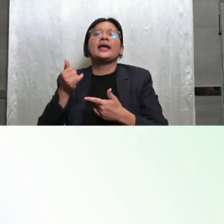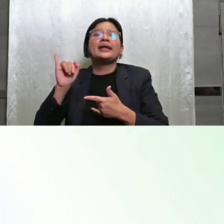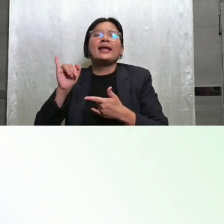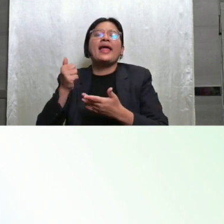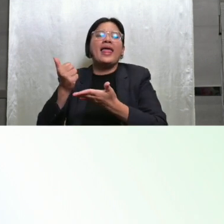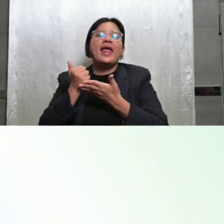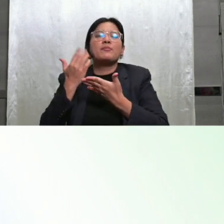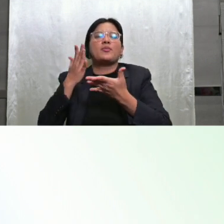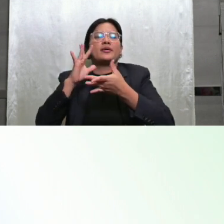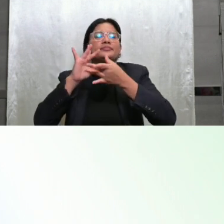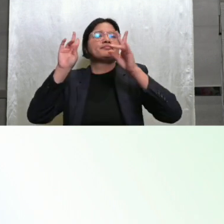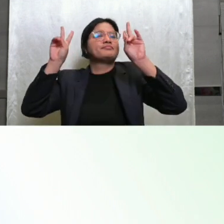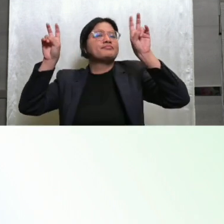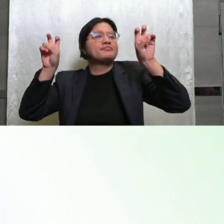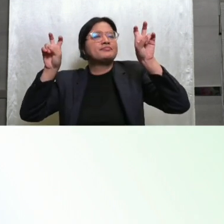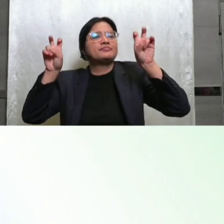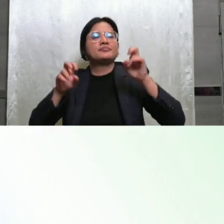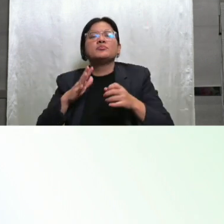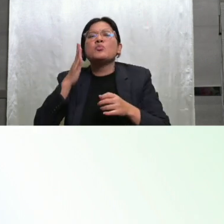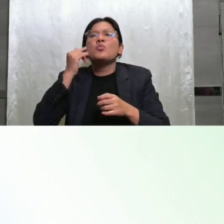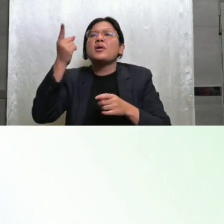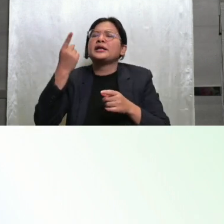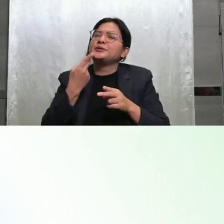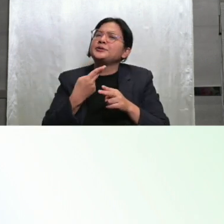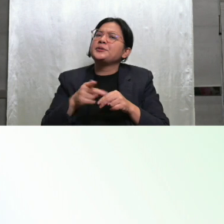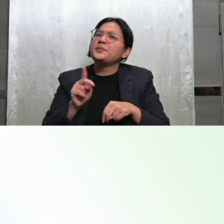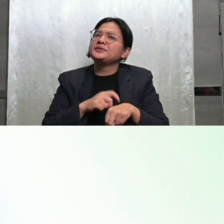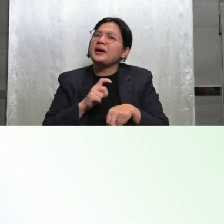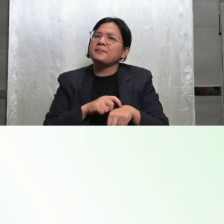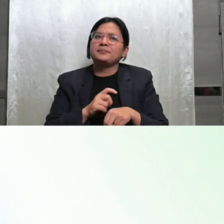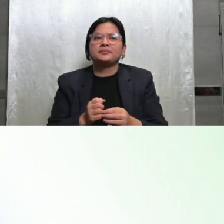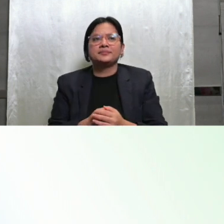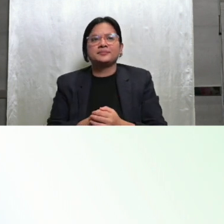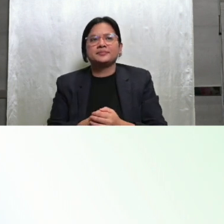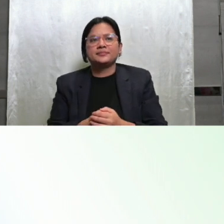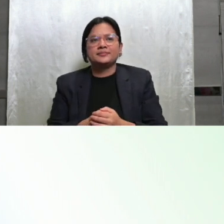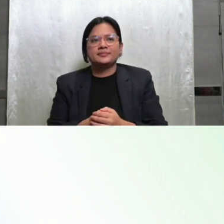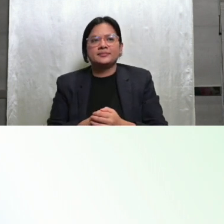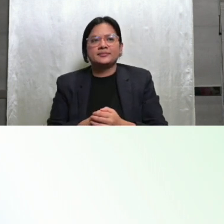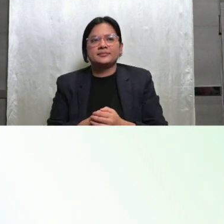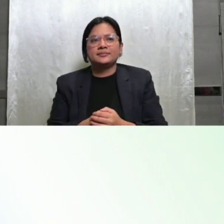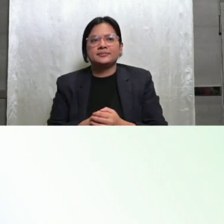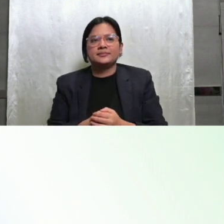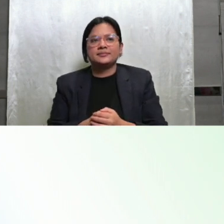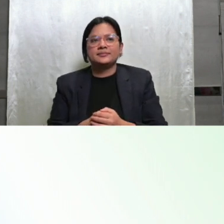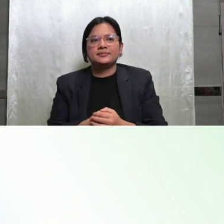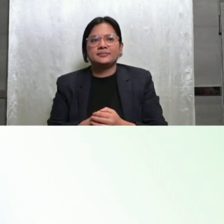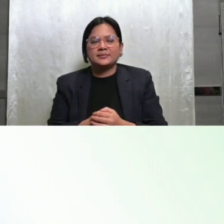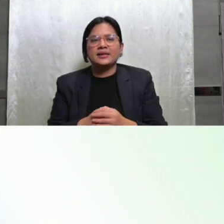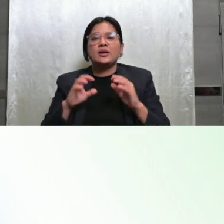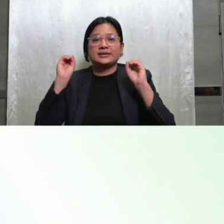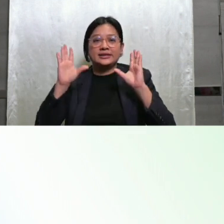you can create your different MCQs, game templates, assignments, ebooks, as well